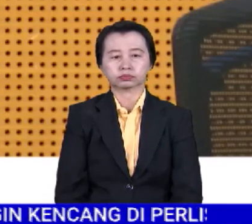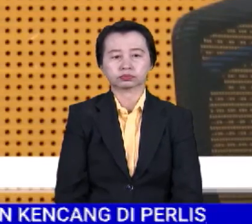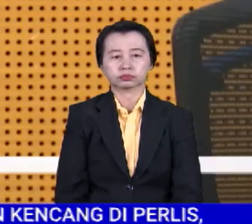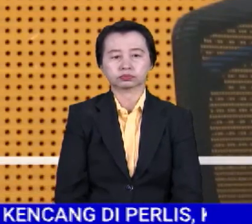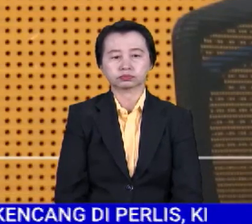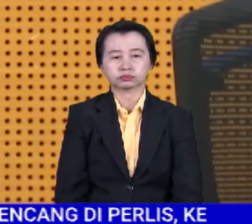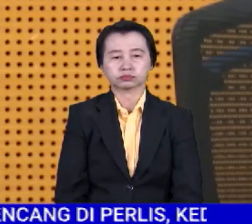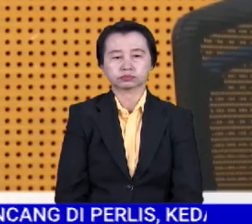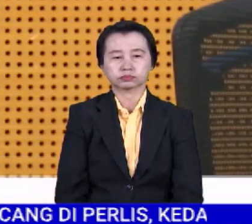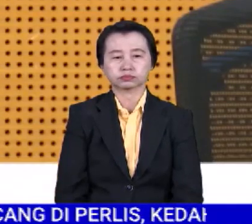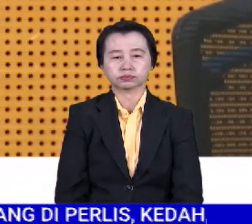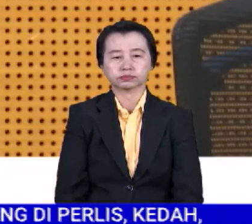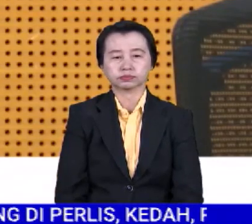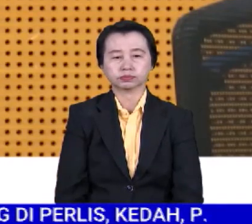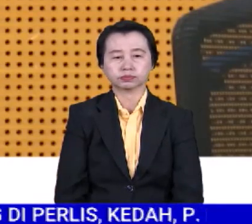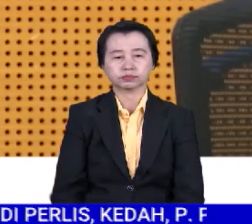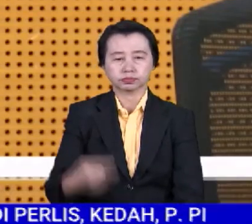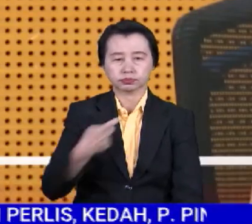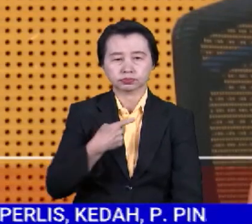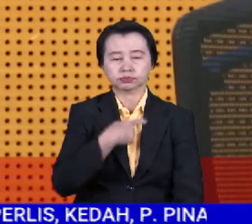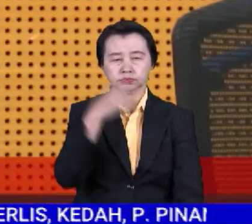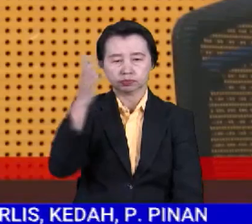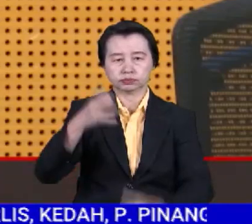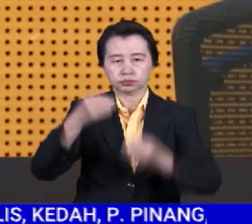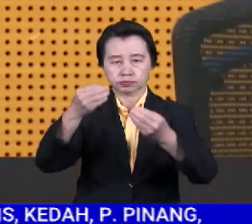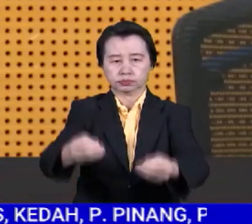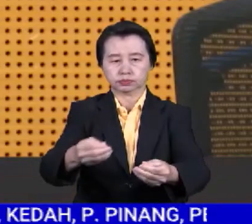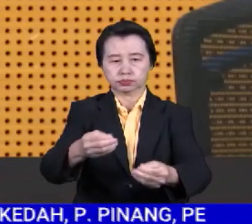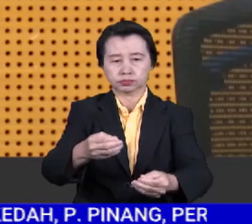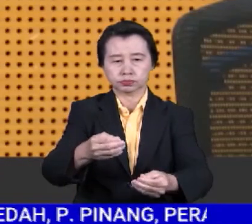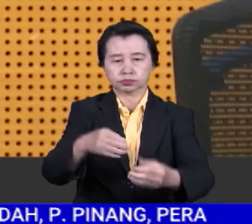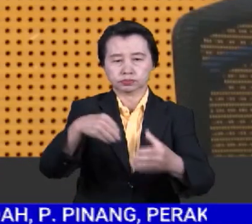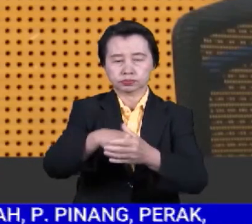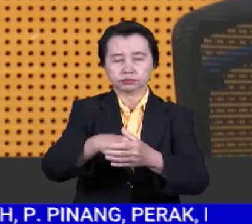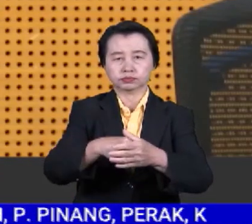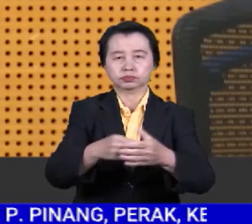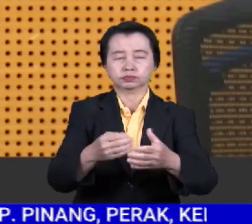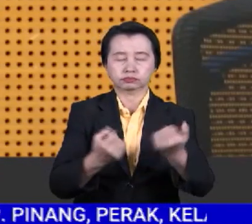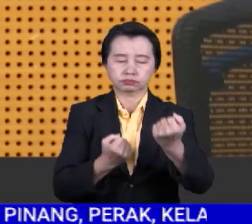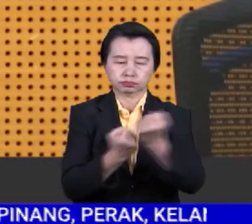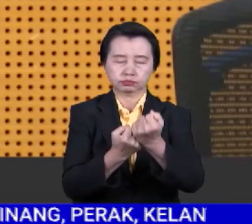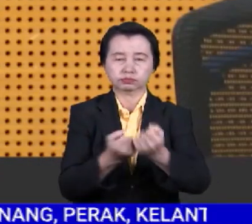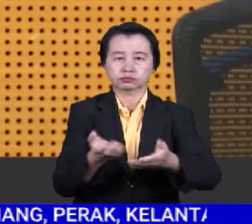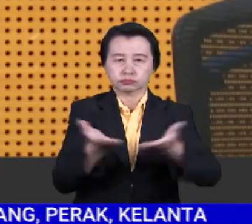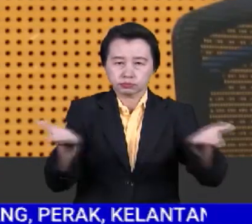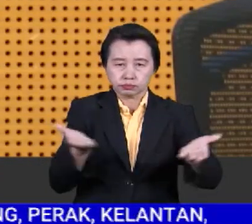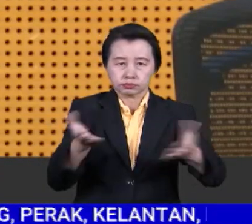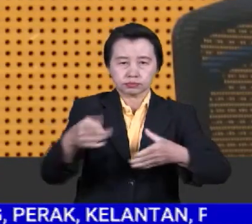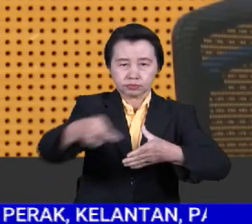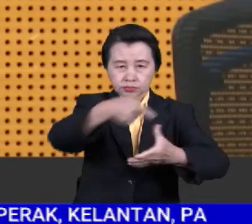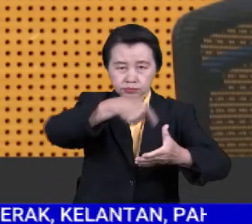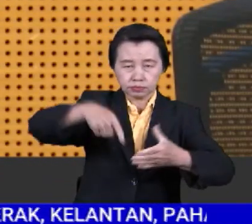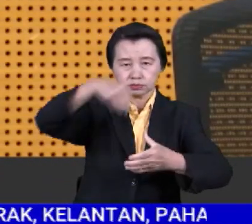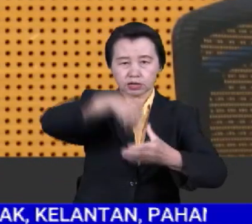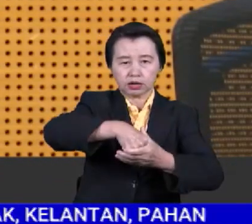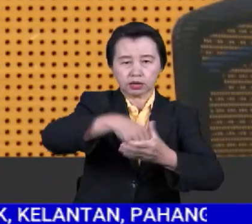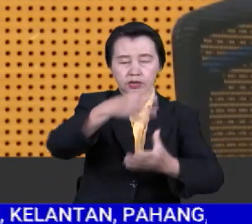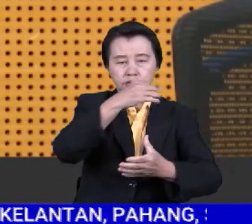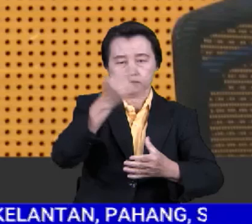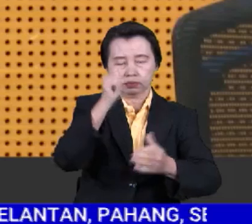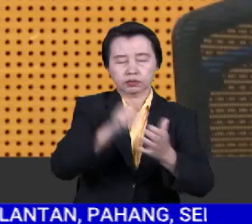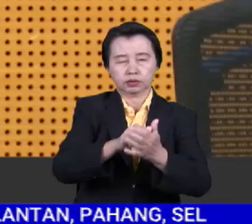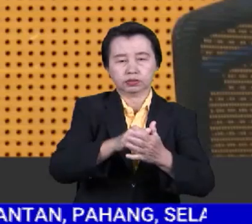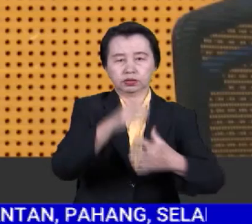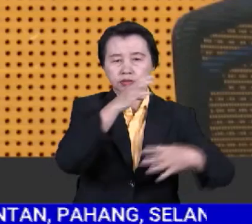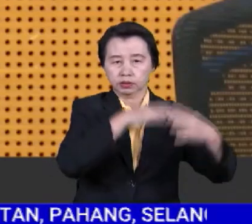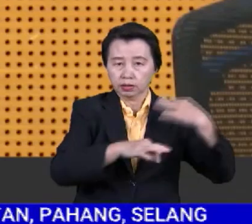Despite external headwinds, overall growth will be driven by firm domestic demand. Further improvements in employment and income